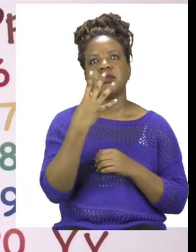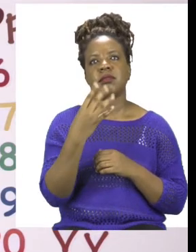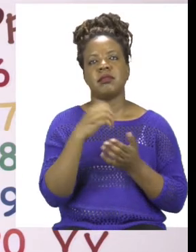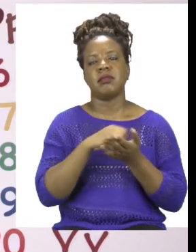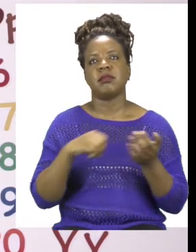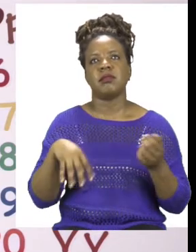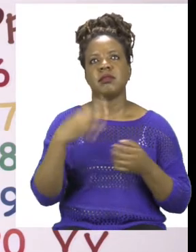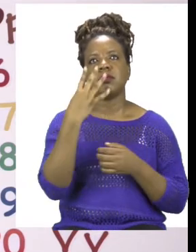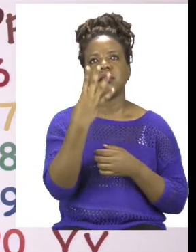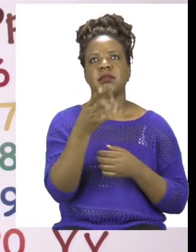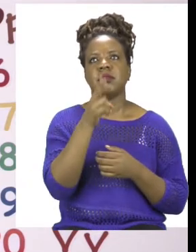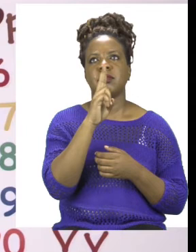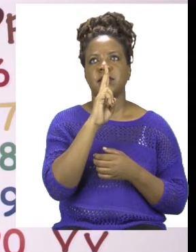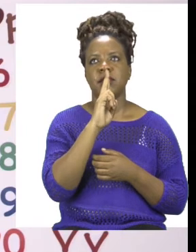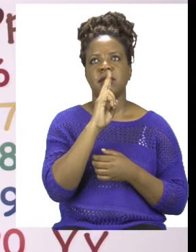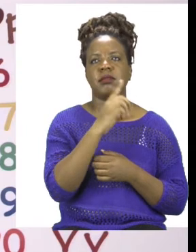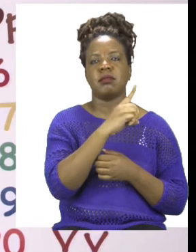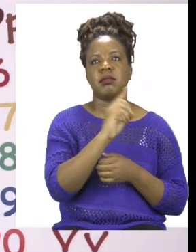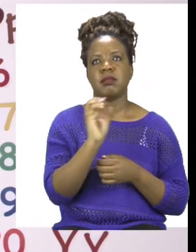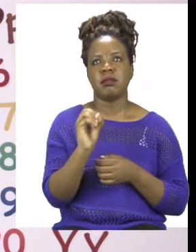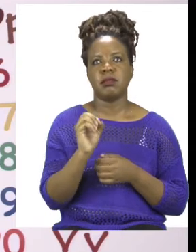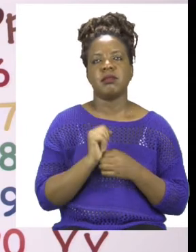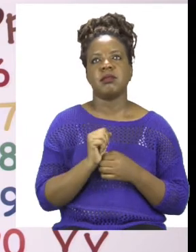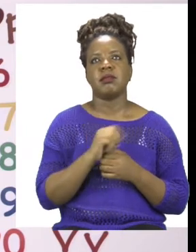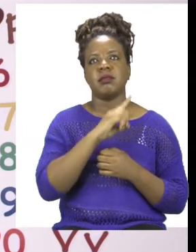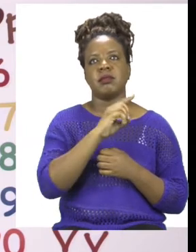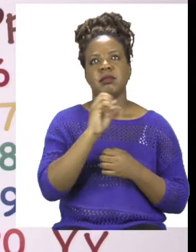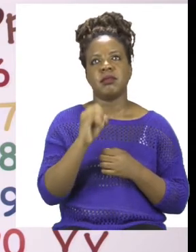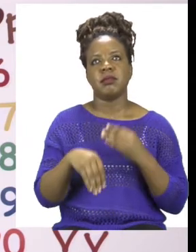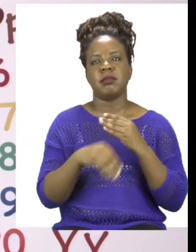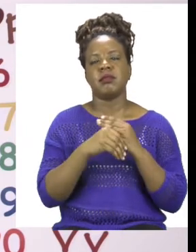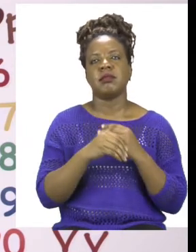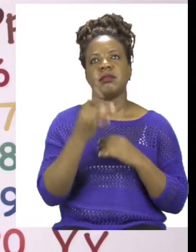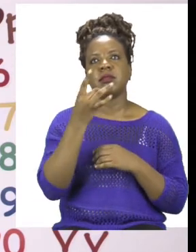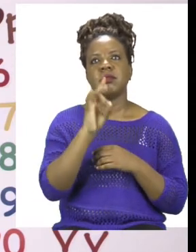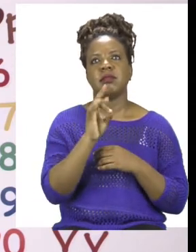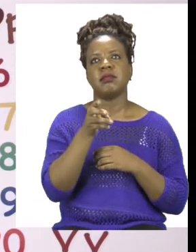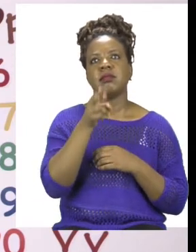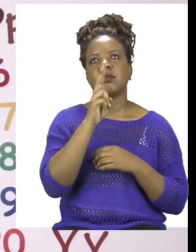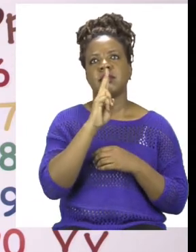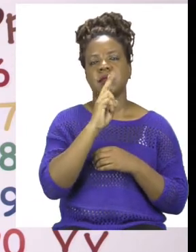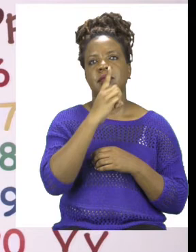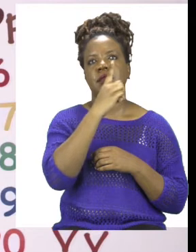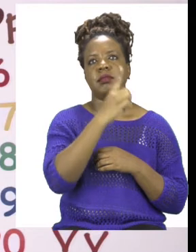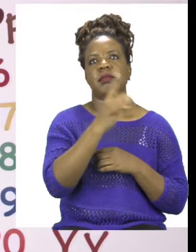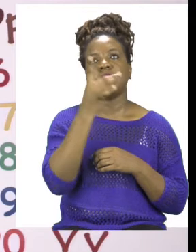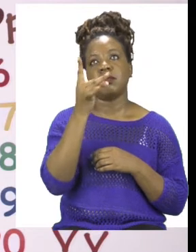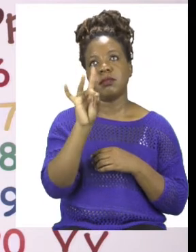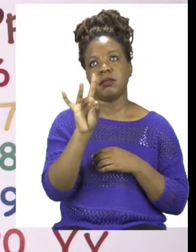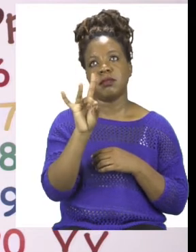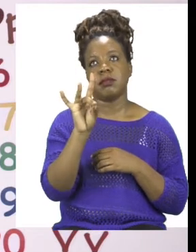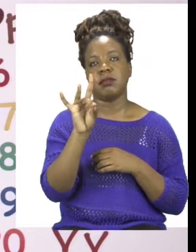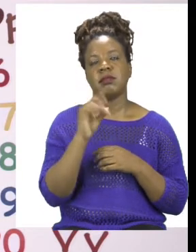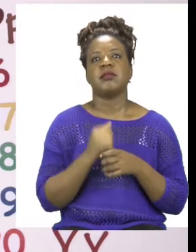minus 4 will give us 10. And then 10 plus 8 will give us